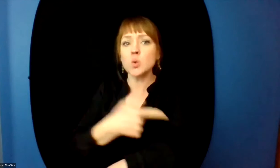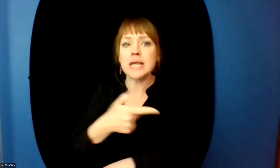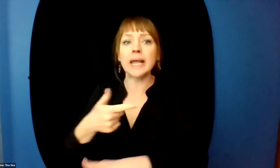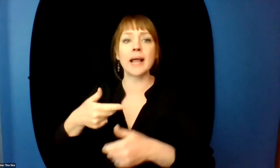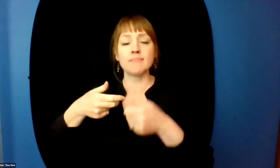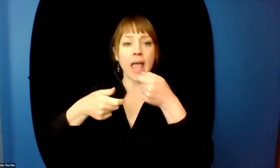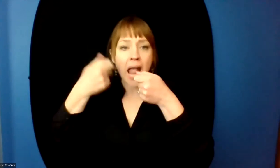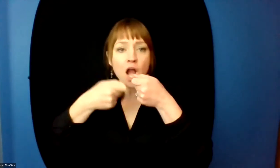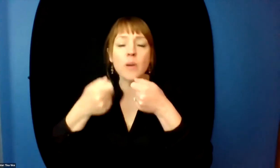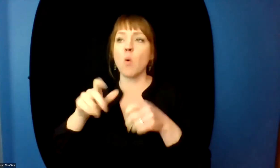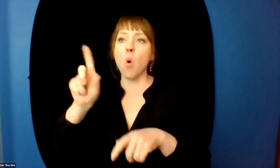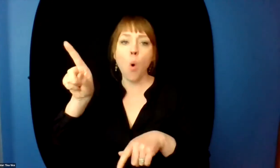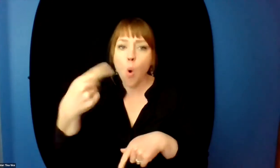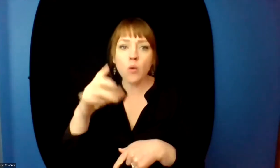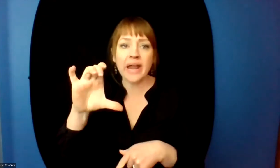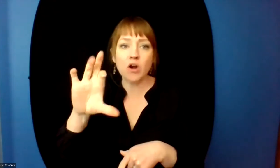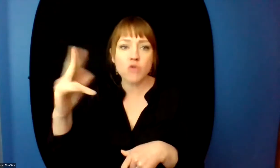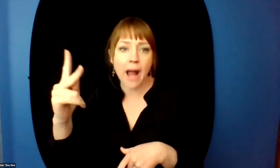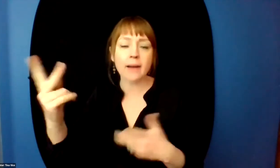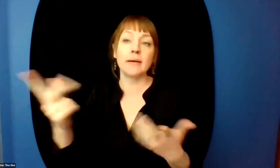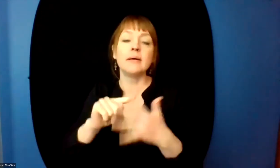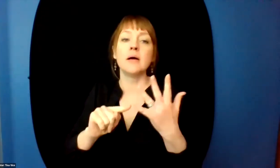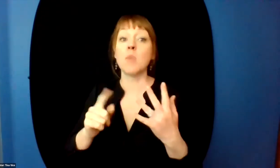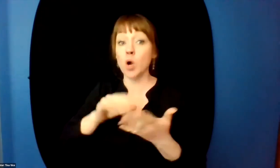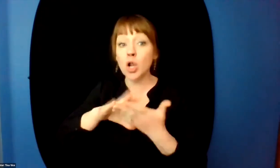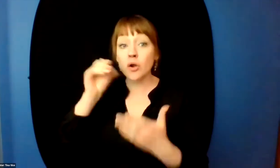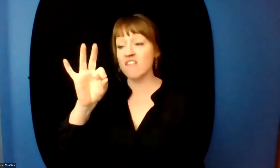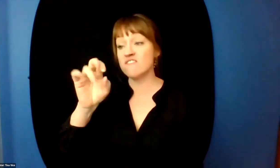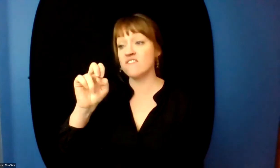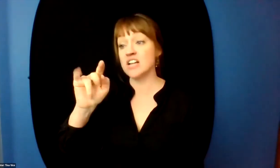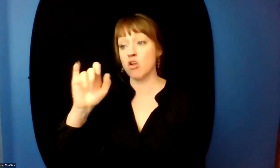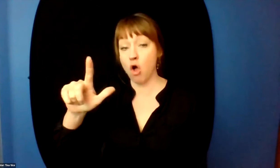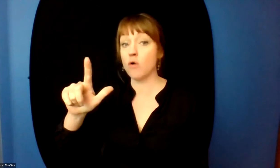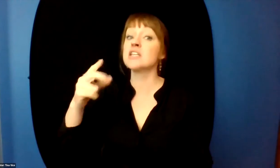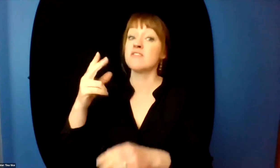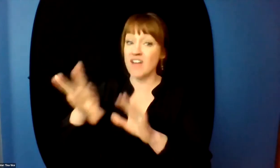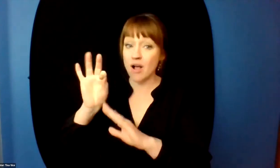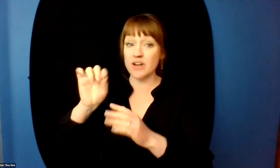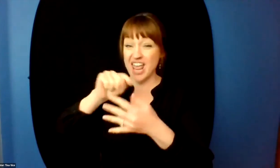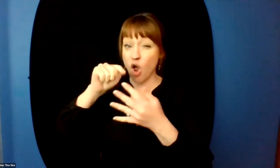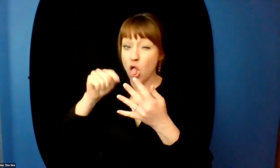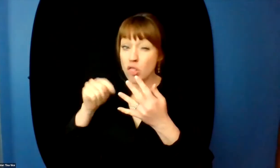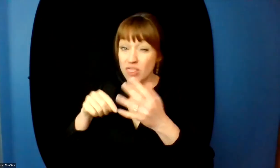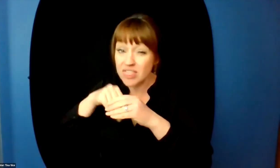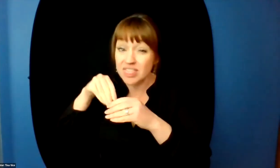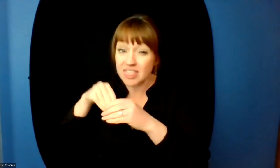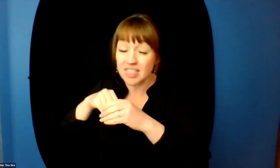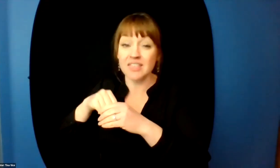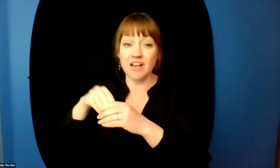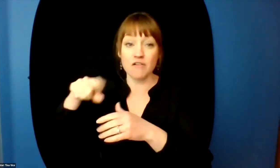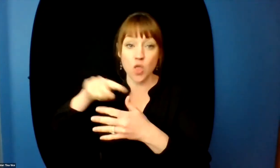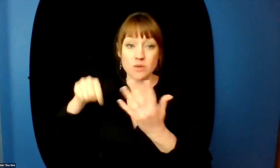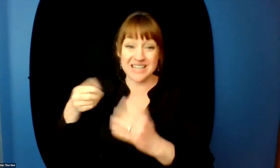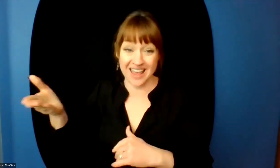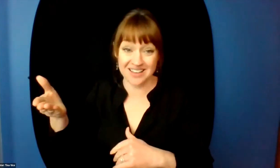using crack, what we found is that fentanyl is being found in all of those substances. So we are encouraging individuals to